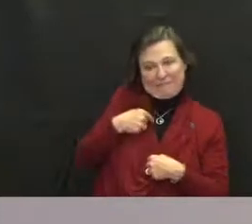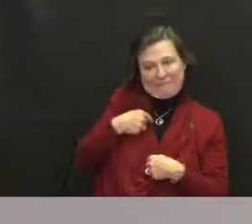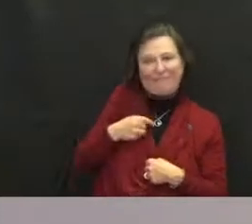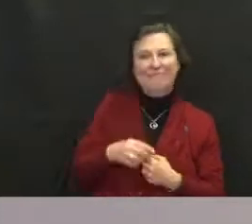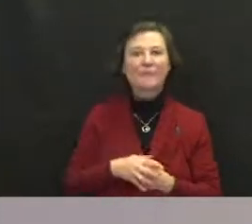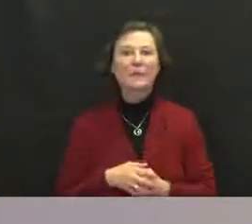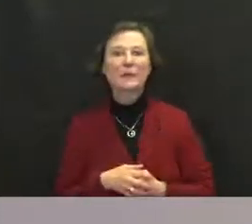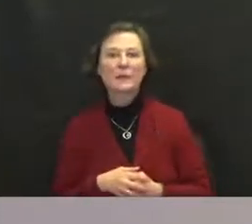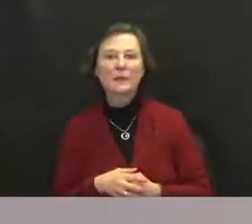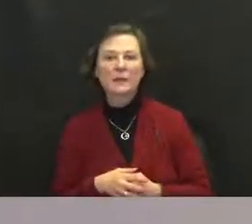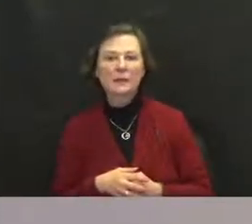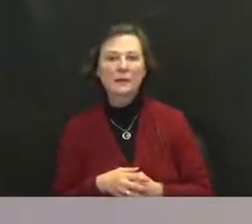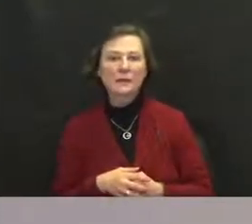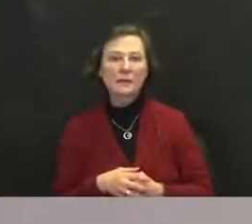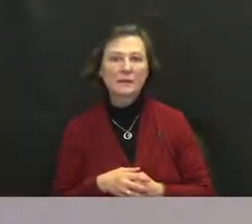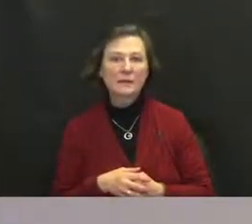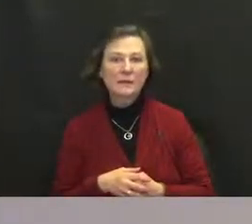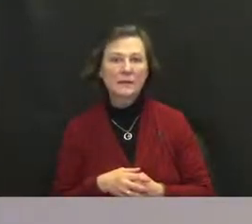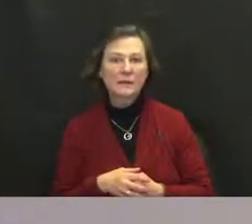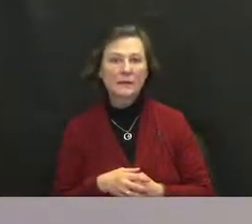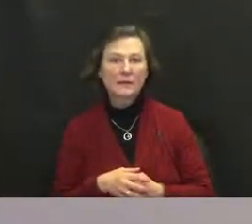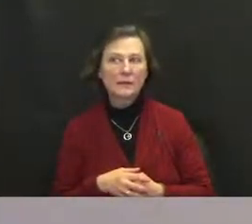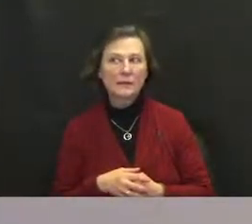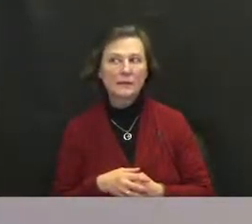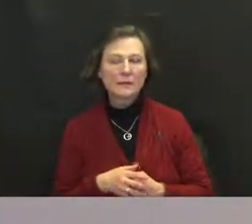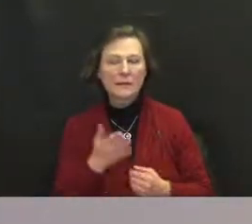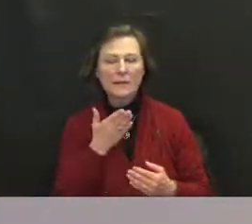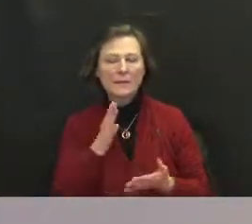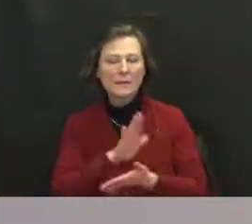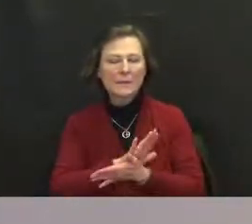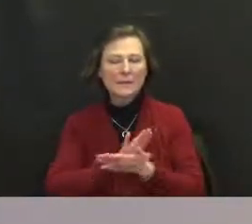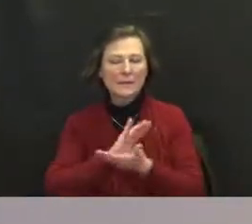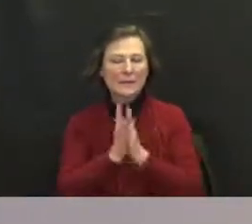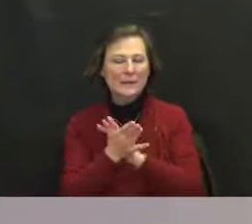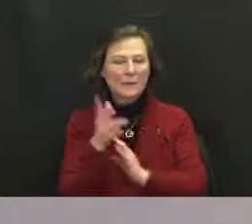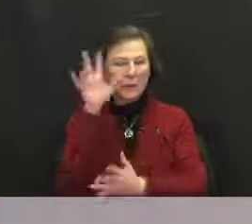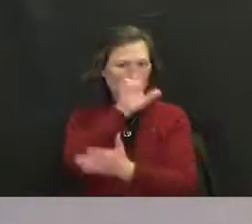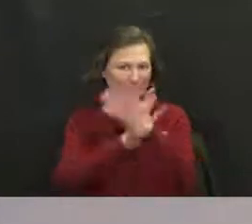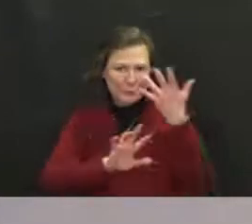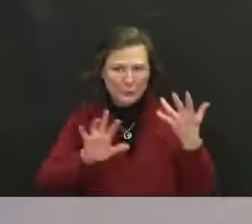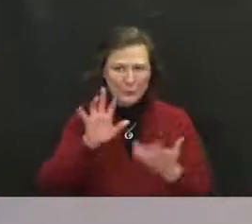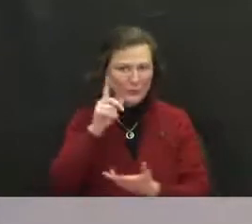But here's where things get confusing and slippery for me, because anger can be